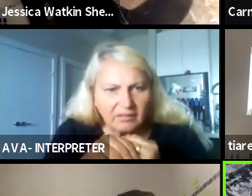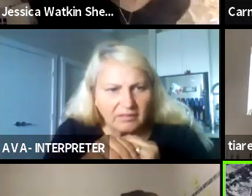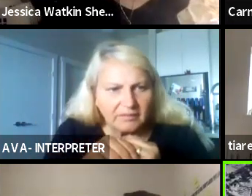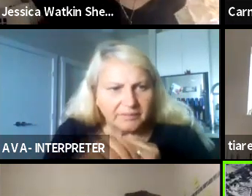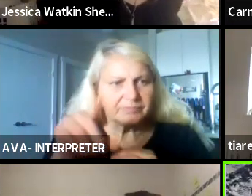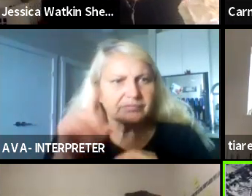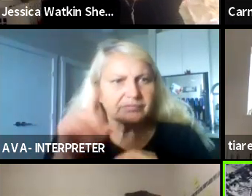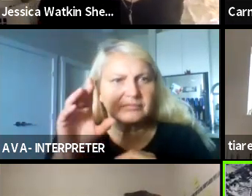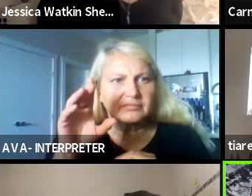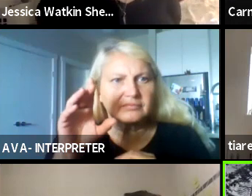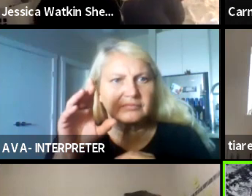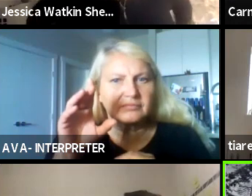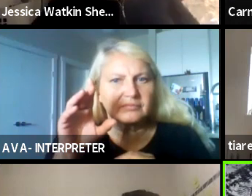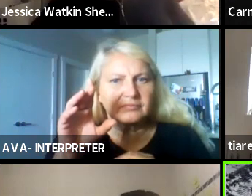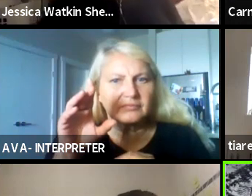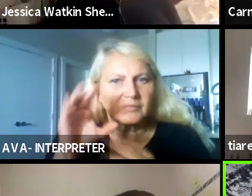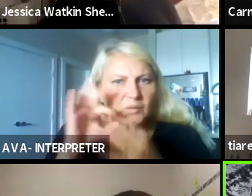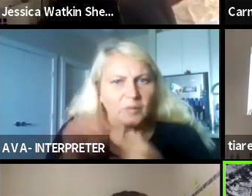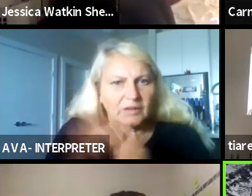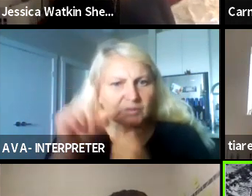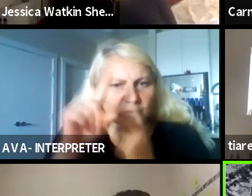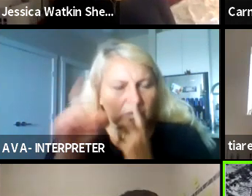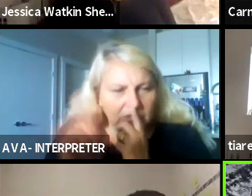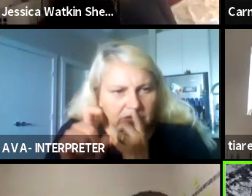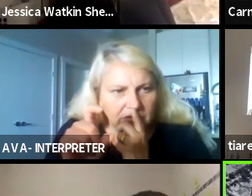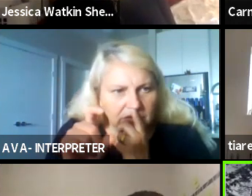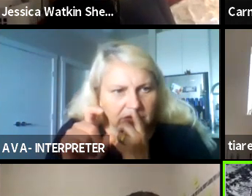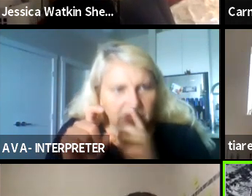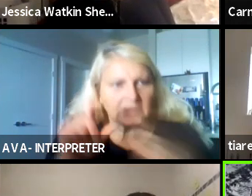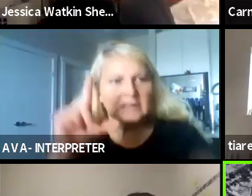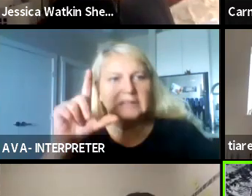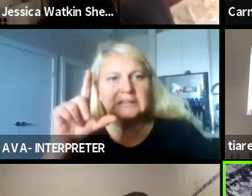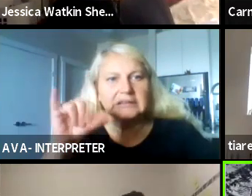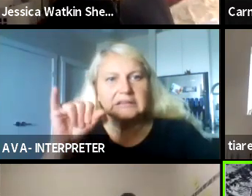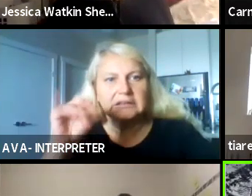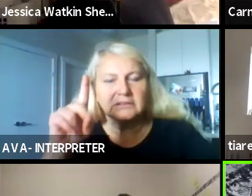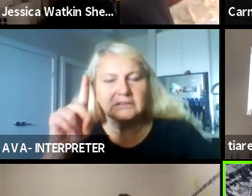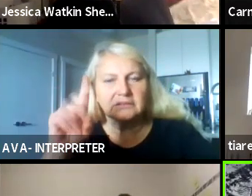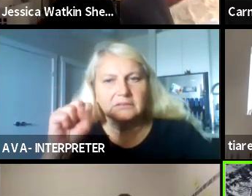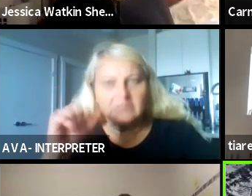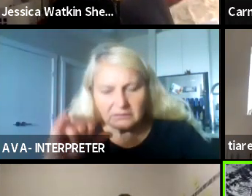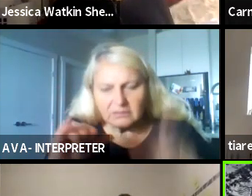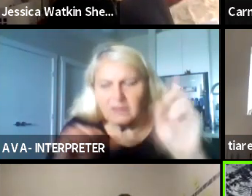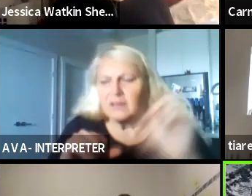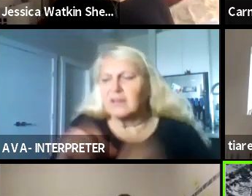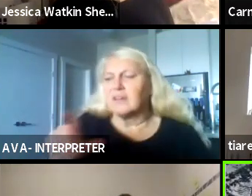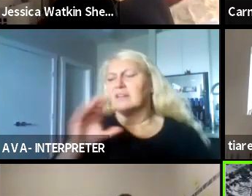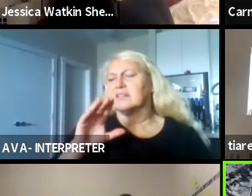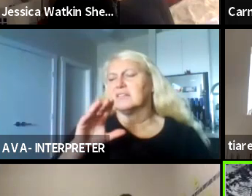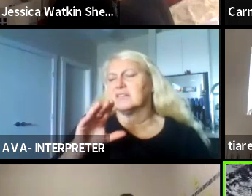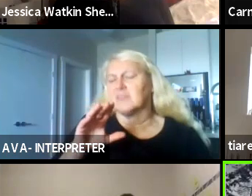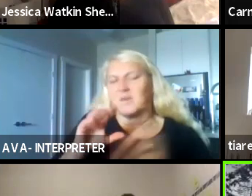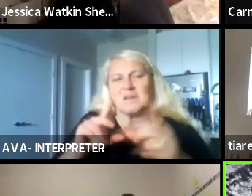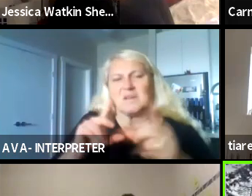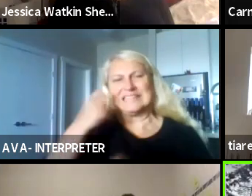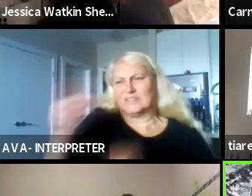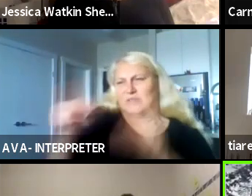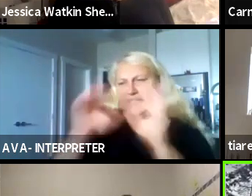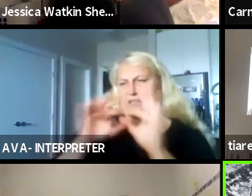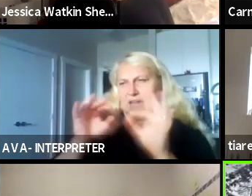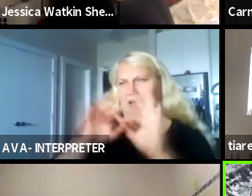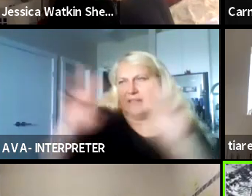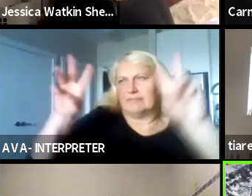to the question about what micro affirmations look like then too, because we talk about, like, okay,